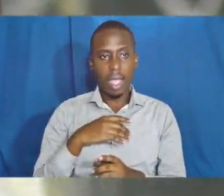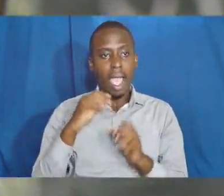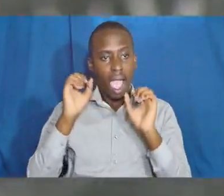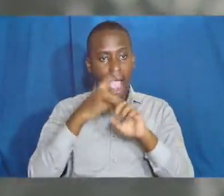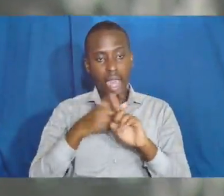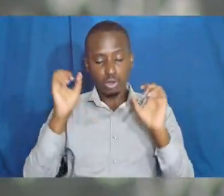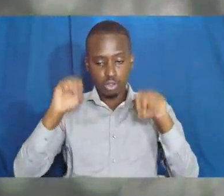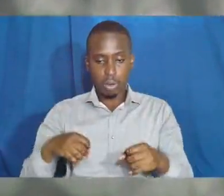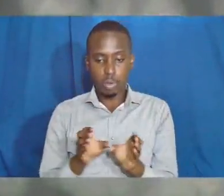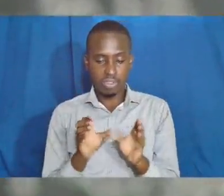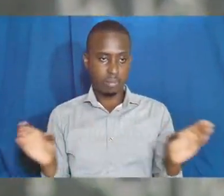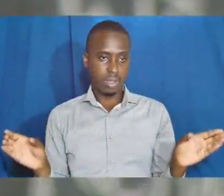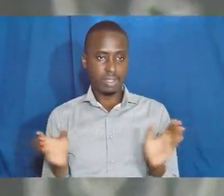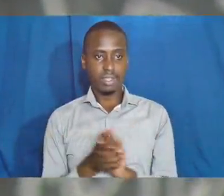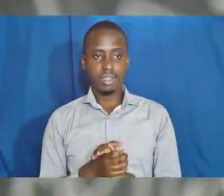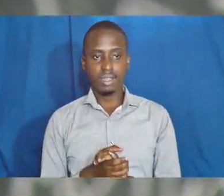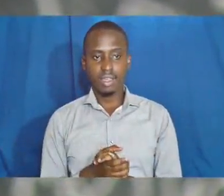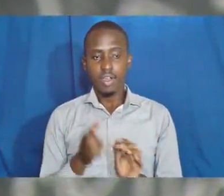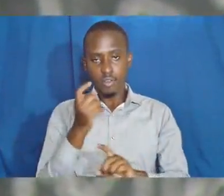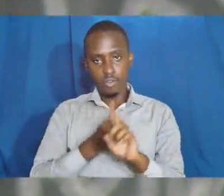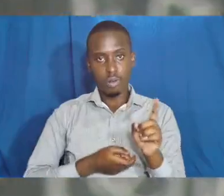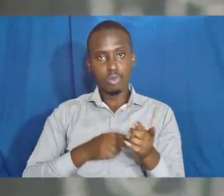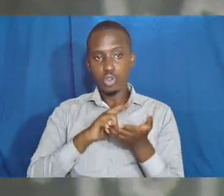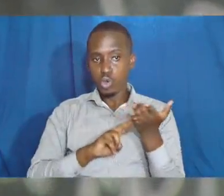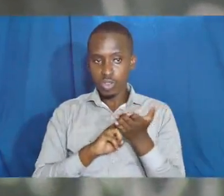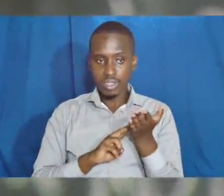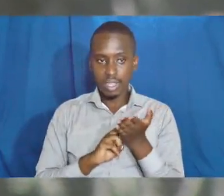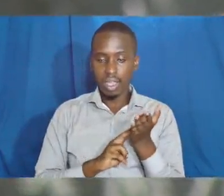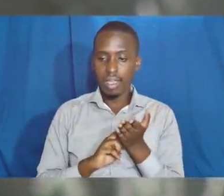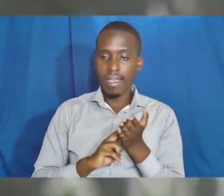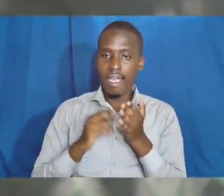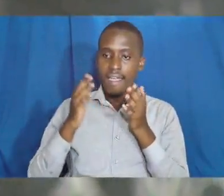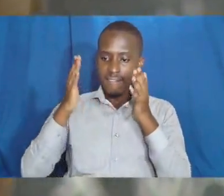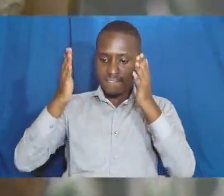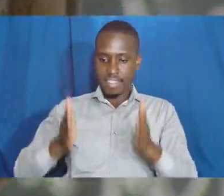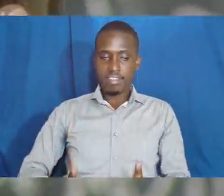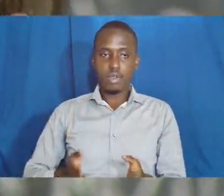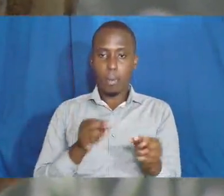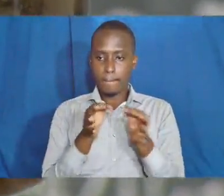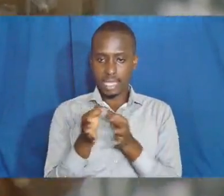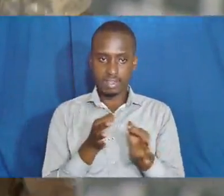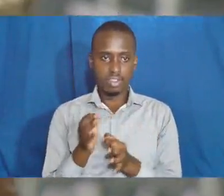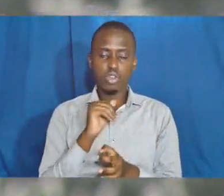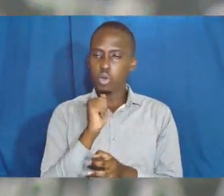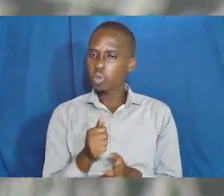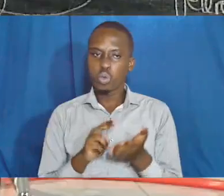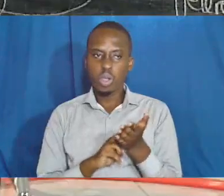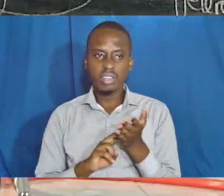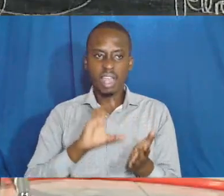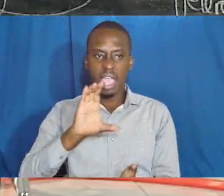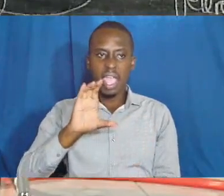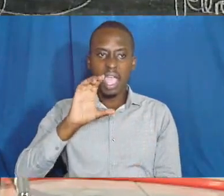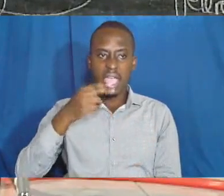only separate this one by using the physical means. You don't need to use the chemical means. So